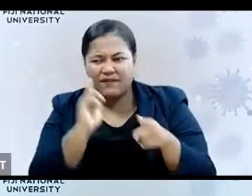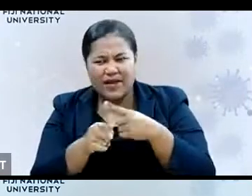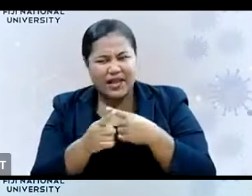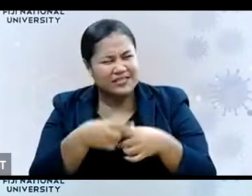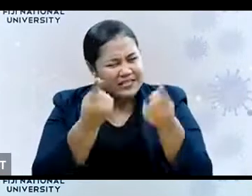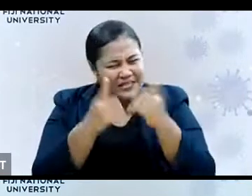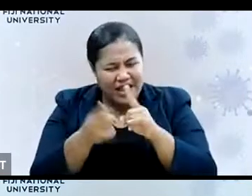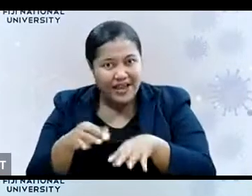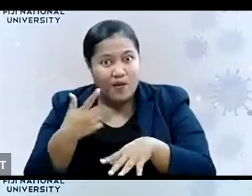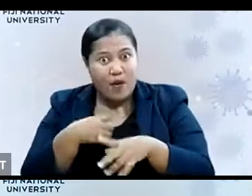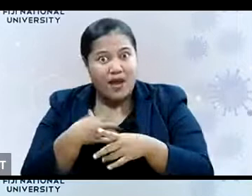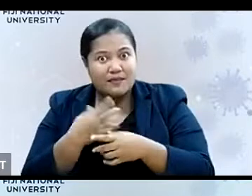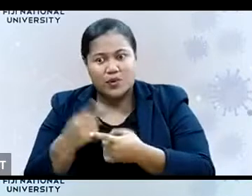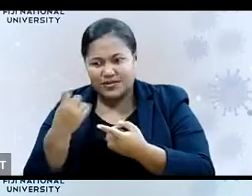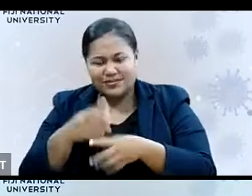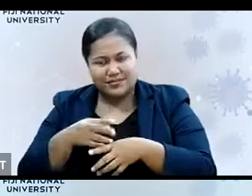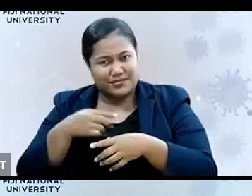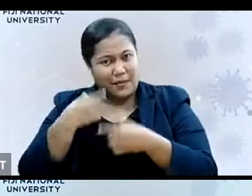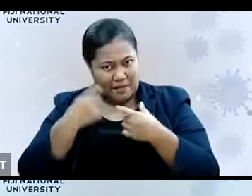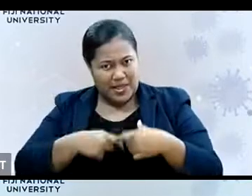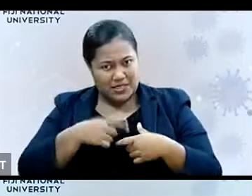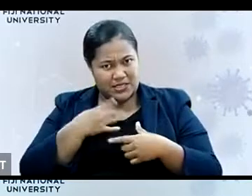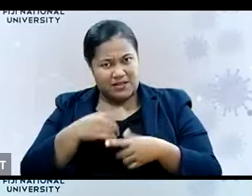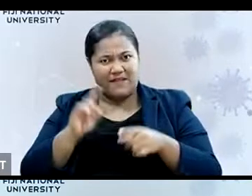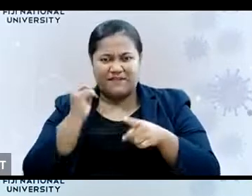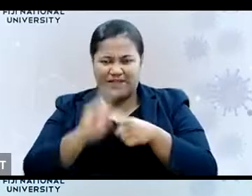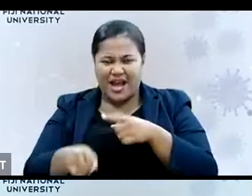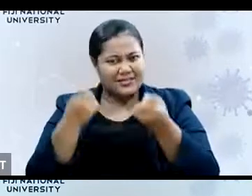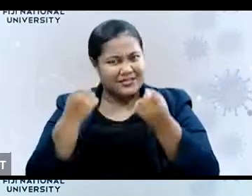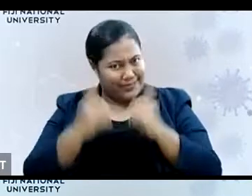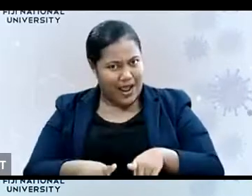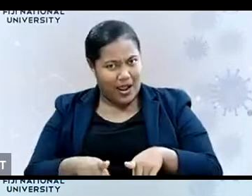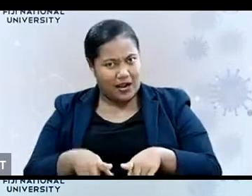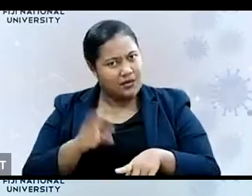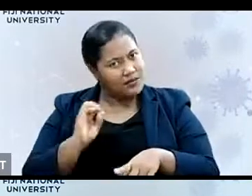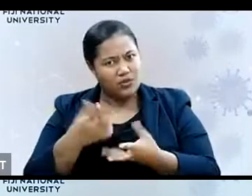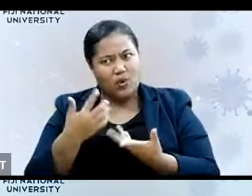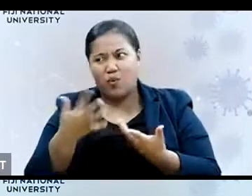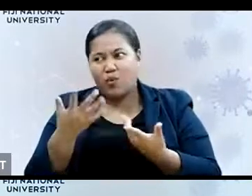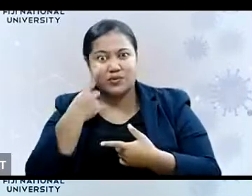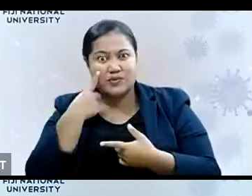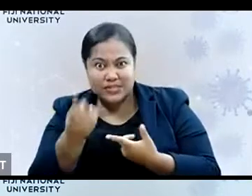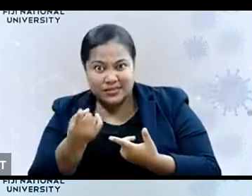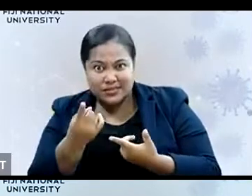kills the host quite fast. So this is something you learn about viruses. So there are diseases that are